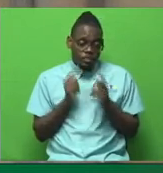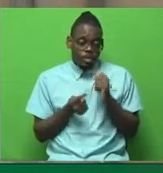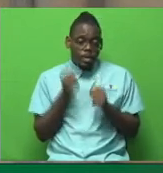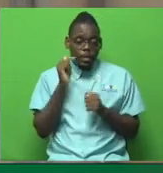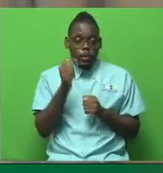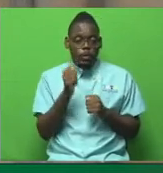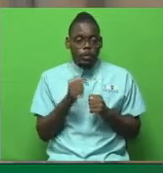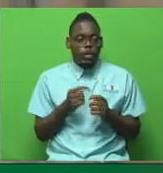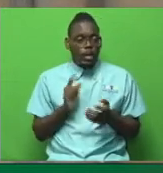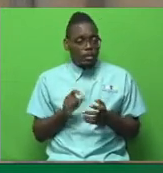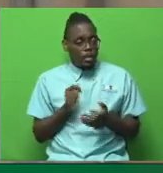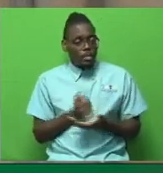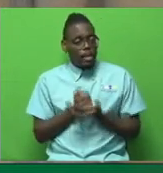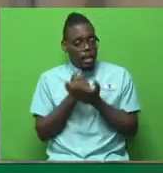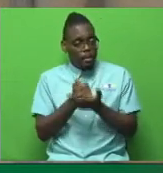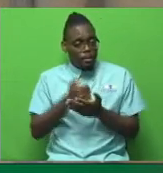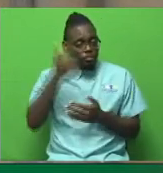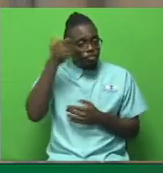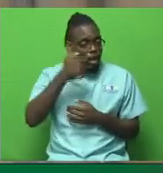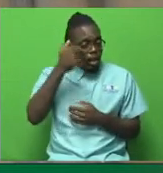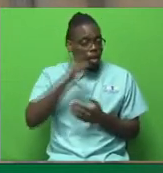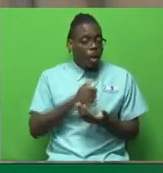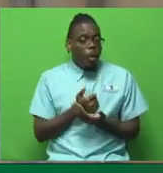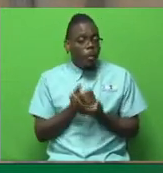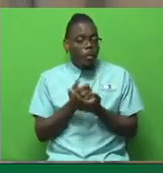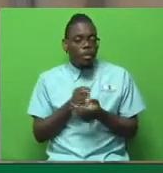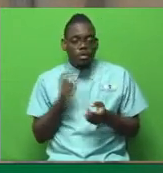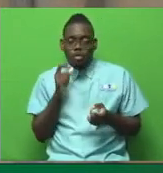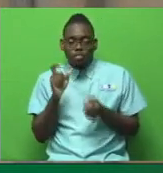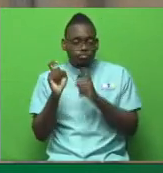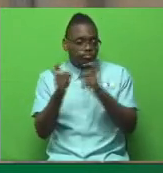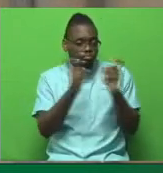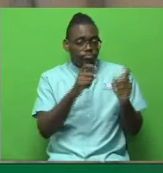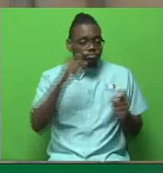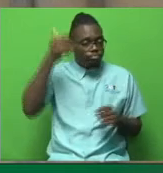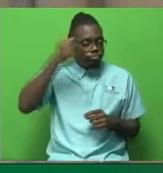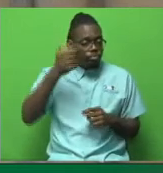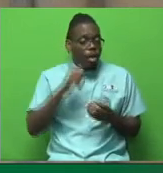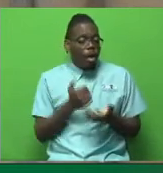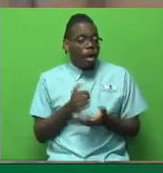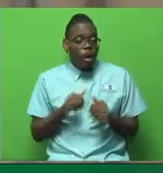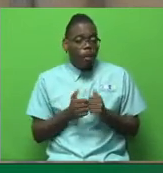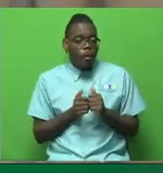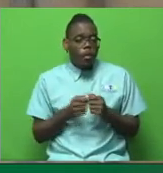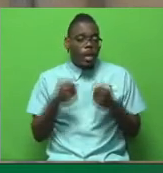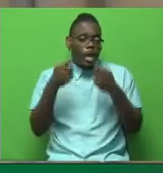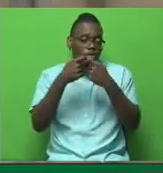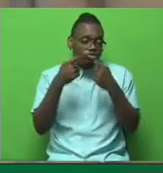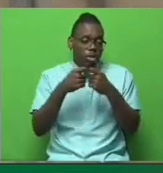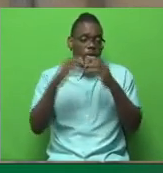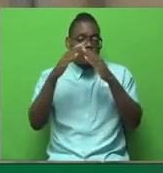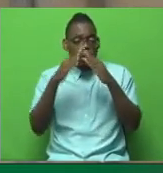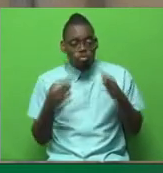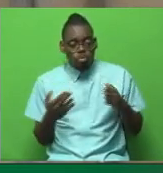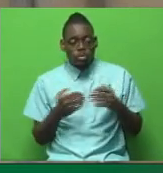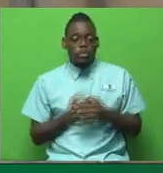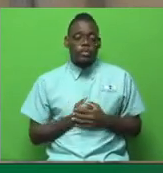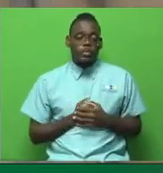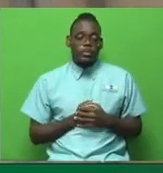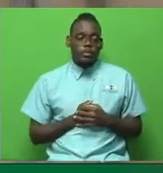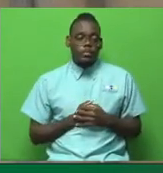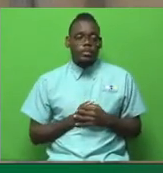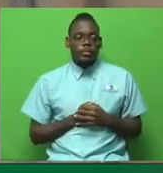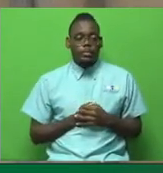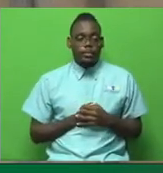assistance all outer Ministry of Social Development electrical house wiring seed grants